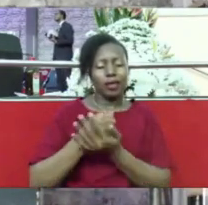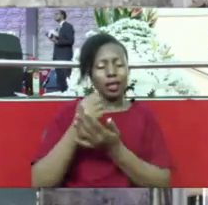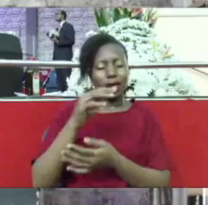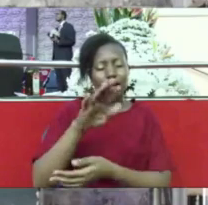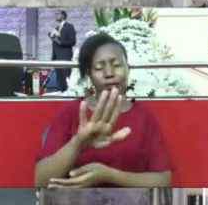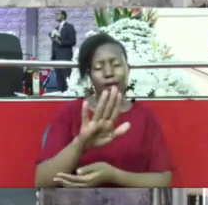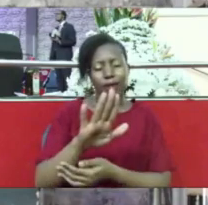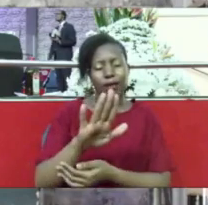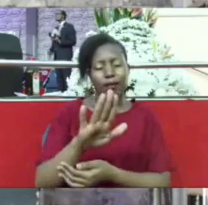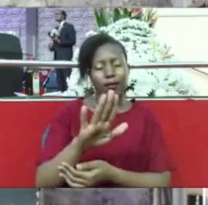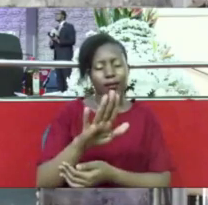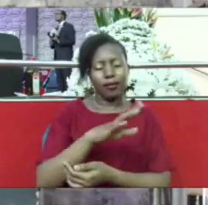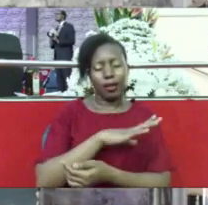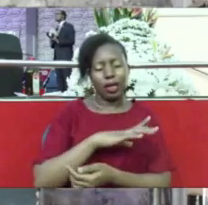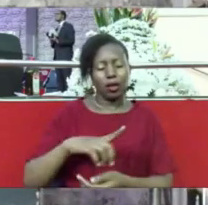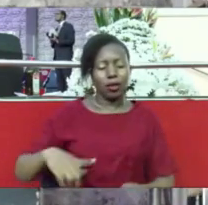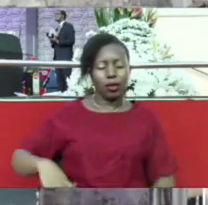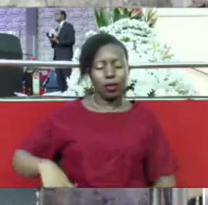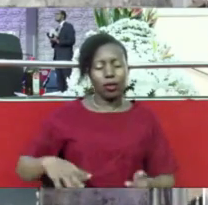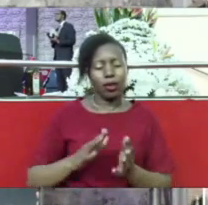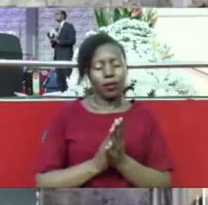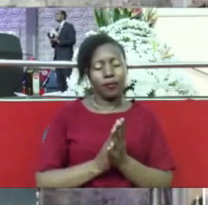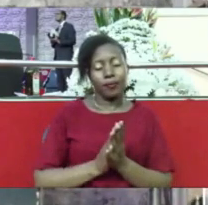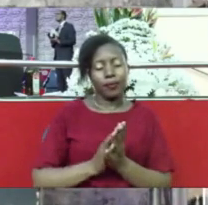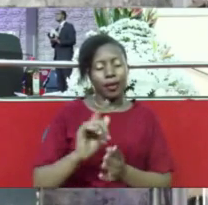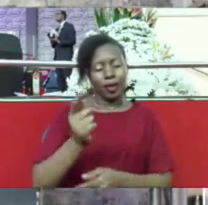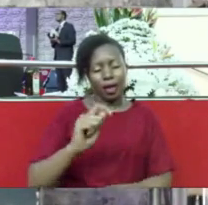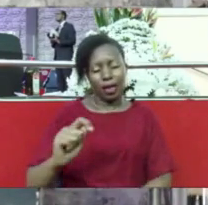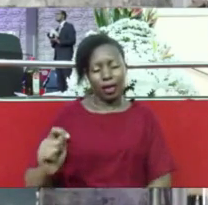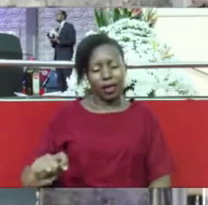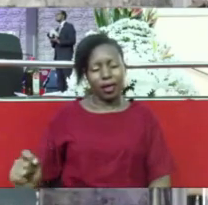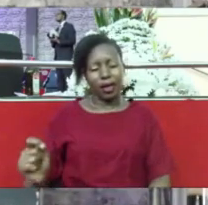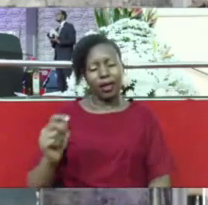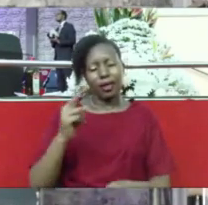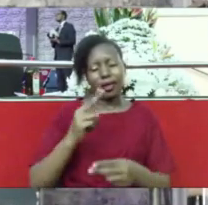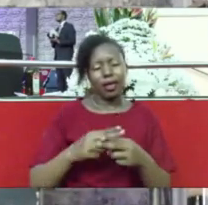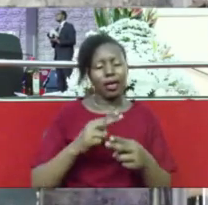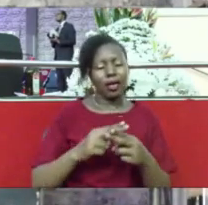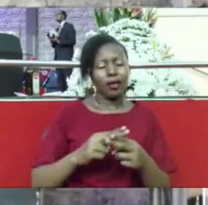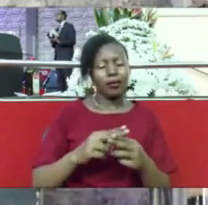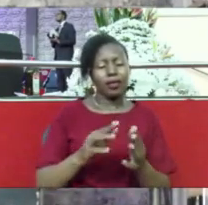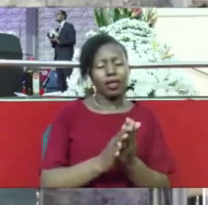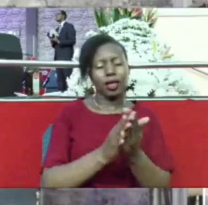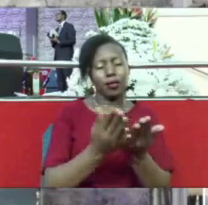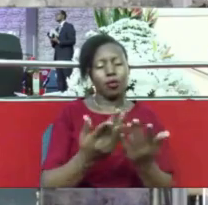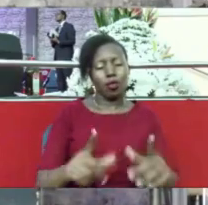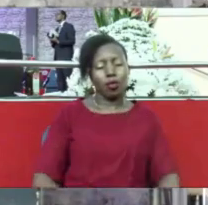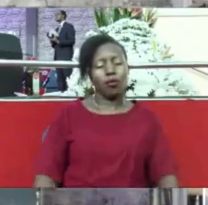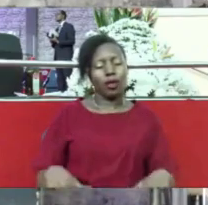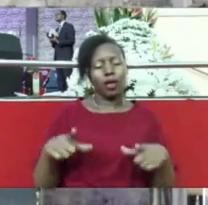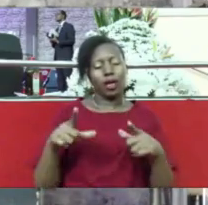them, dear Father. Na uwabadilishe, e Mungu. And write their names in the Lamb's book of life. Na uandike majina yao kwenye